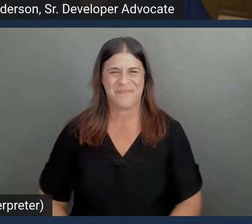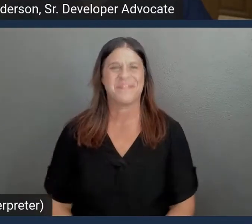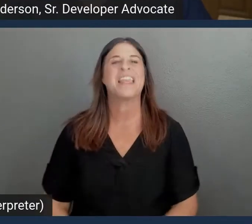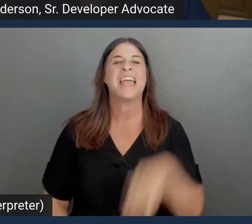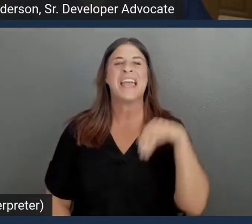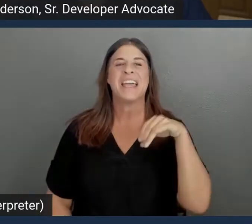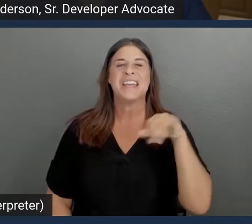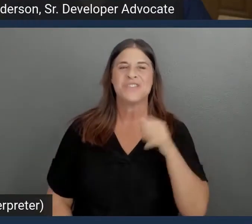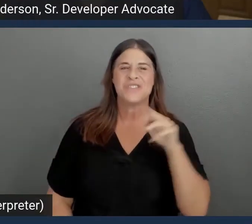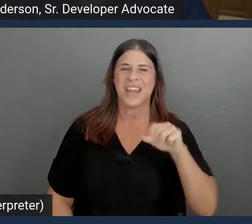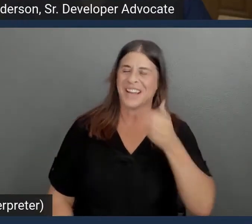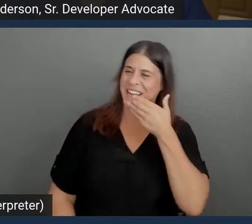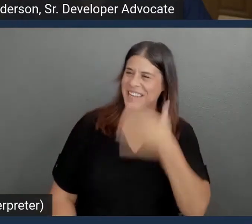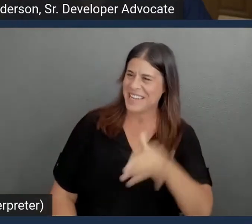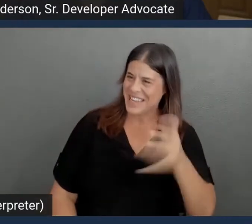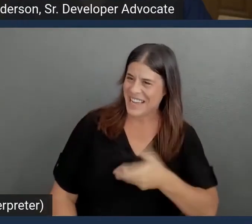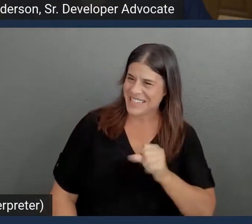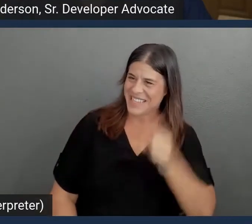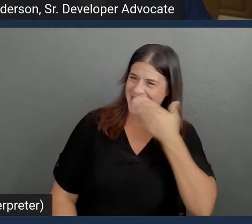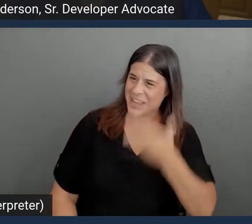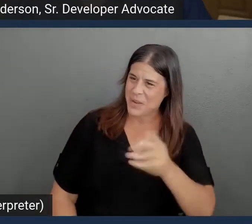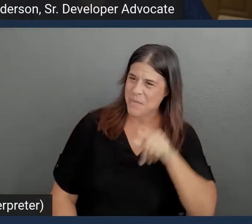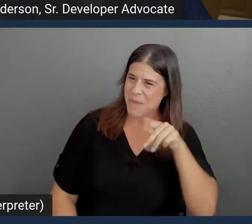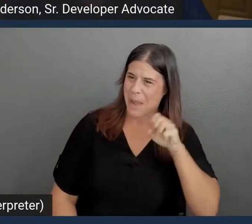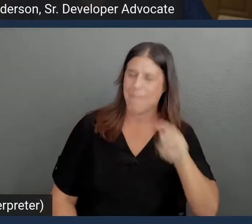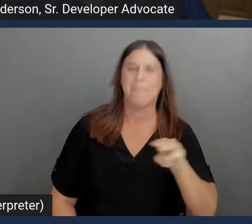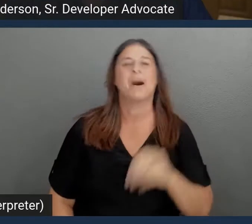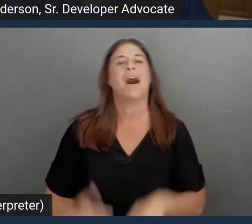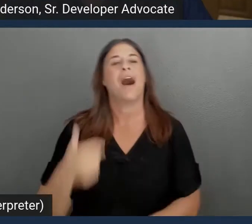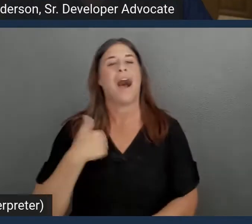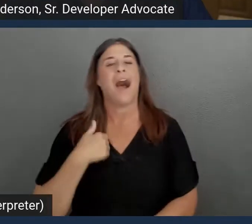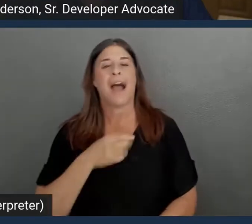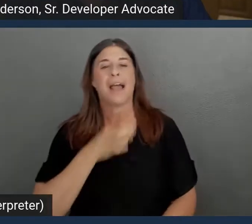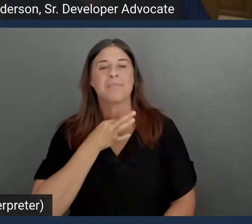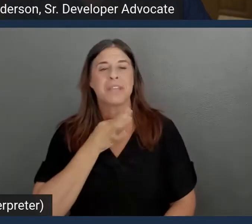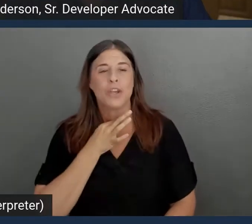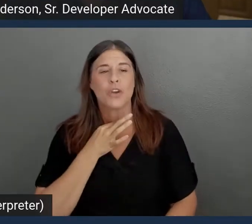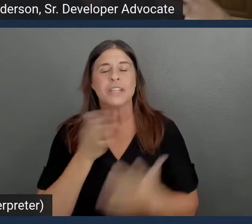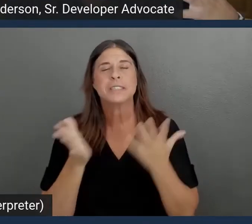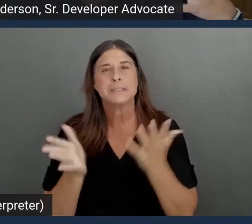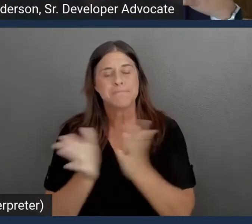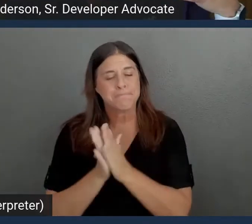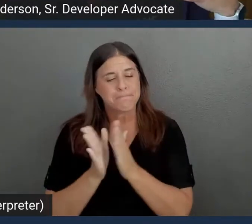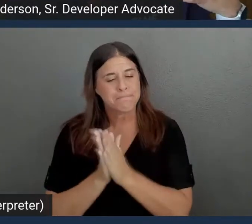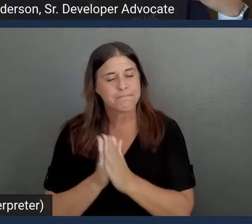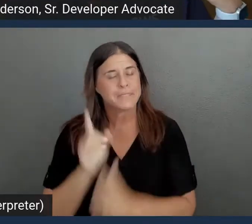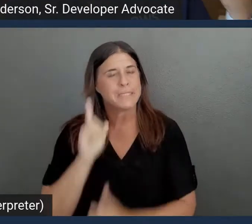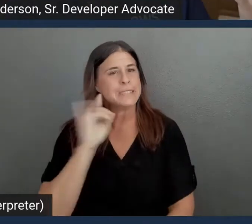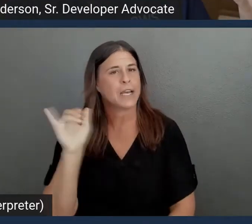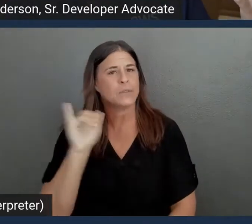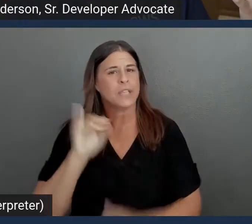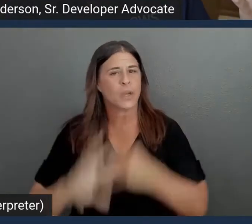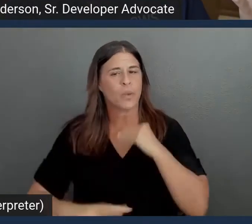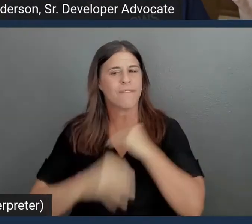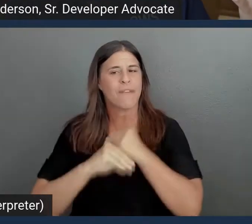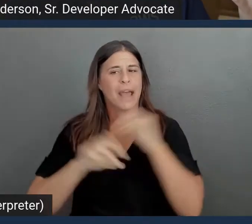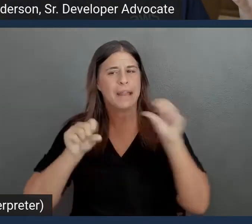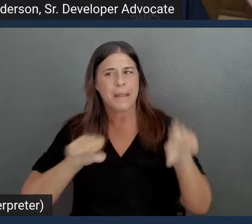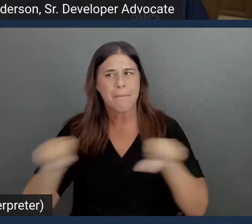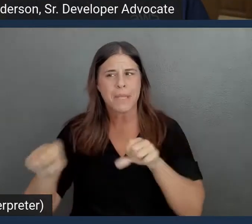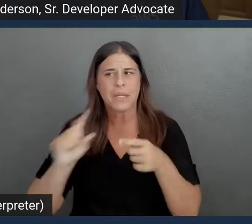Yes, thank you, Pam. Okay, so I'm curious. So it sounds like we've added the ability